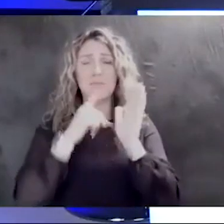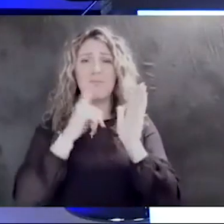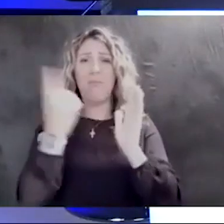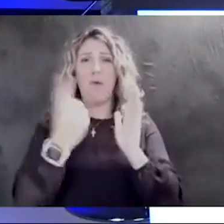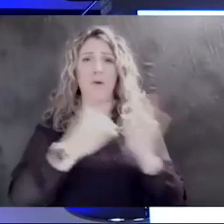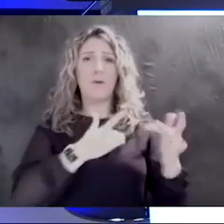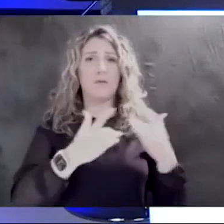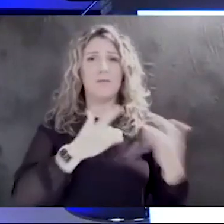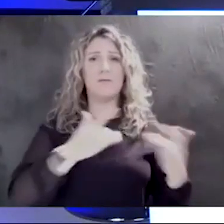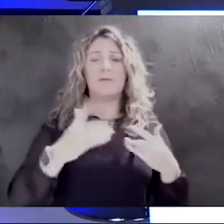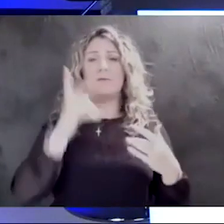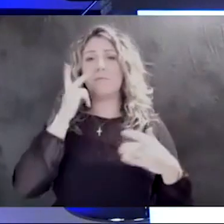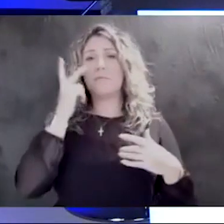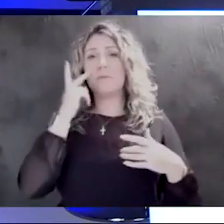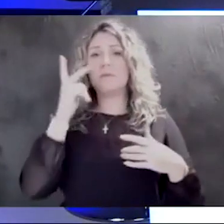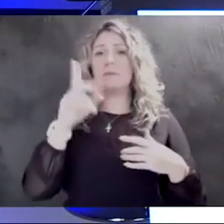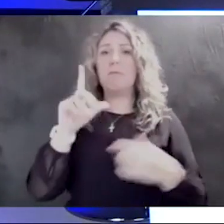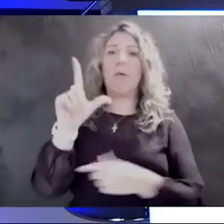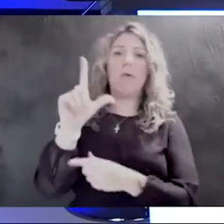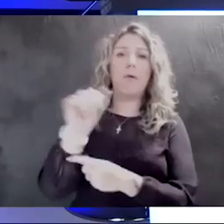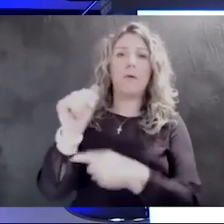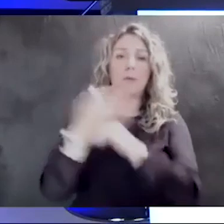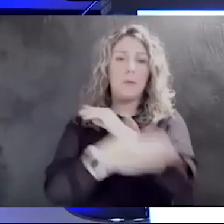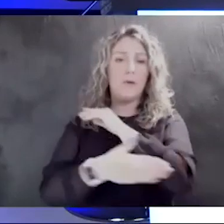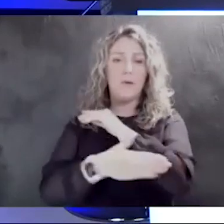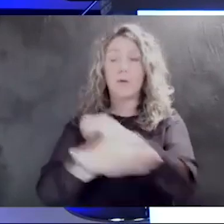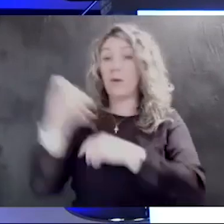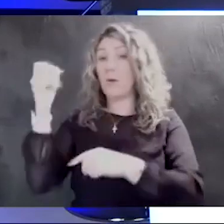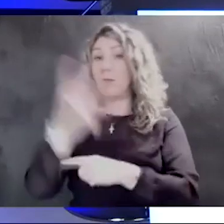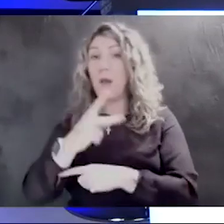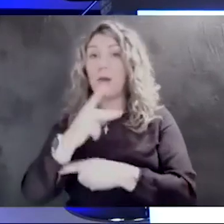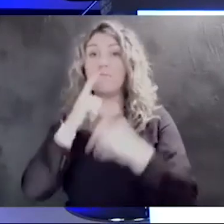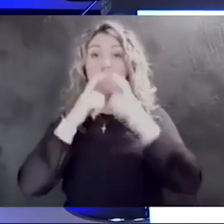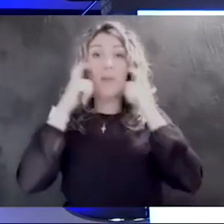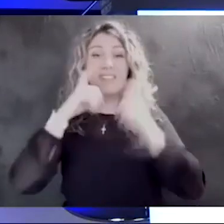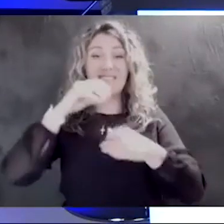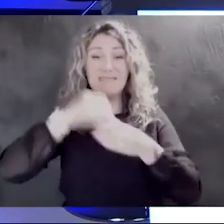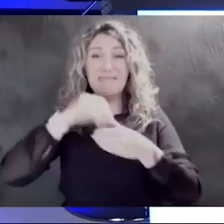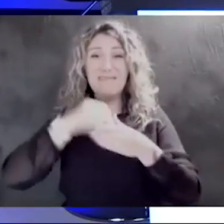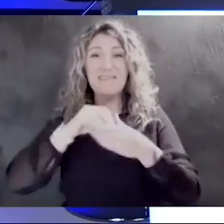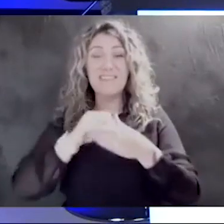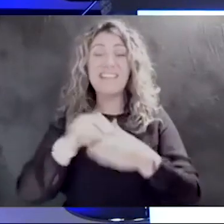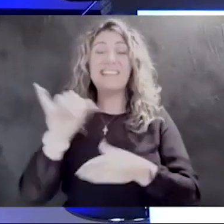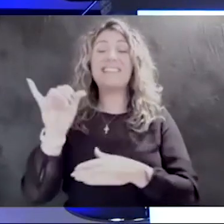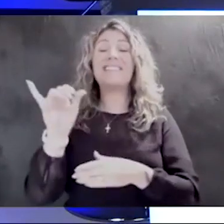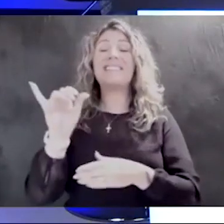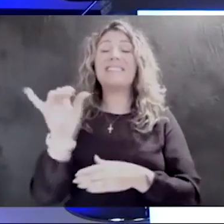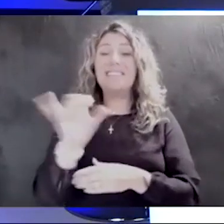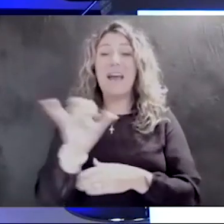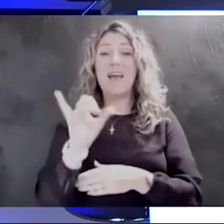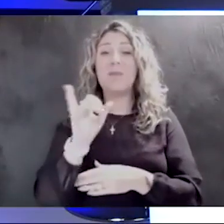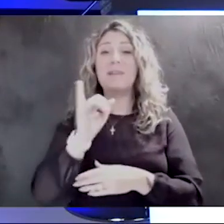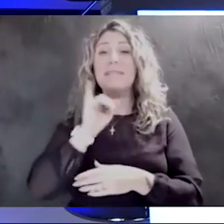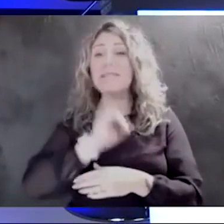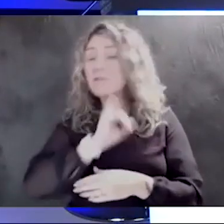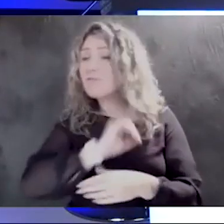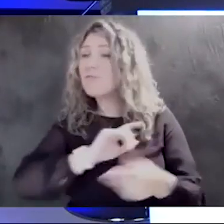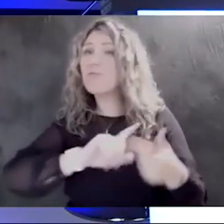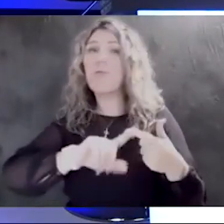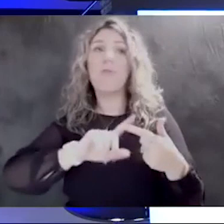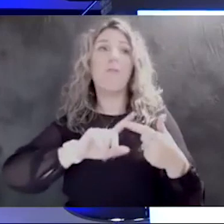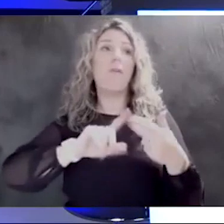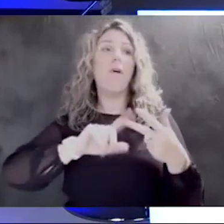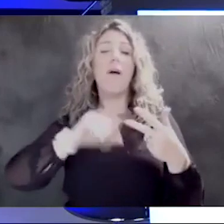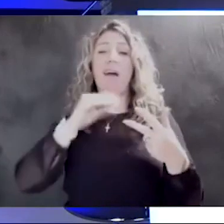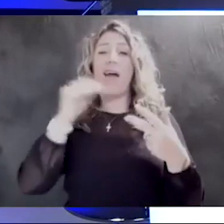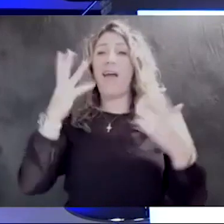Los Angeles County going back to masking indoors, as has Israel, and masking in large outdoor gatherings. And the